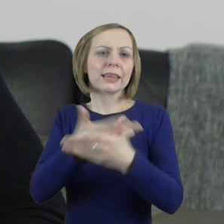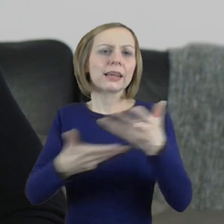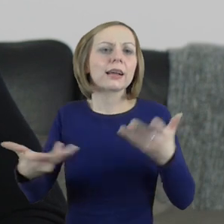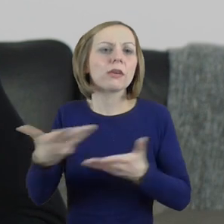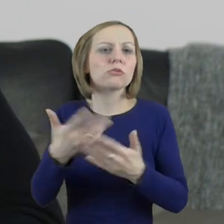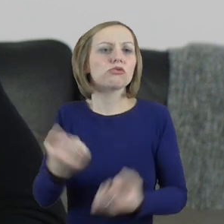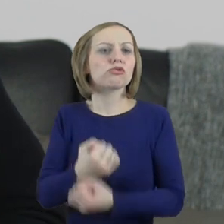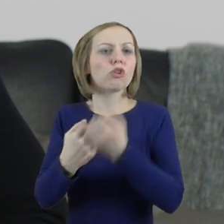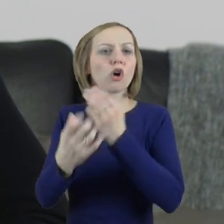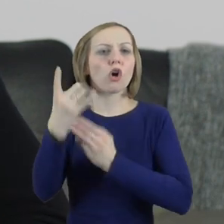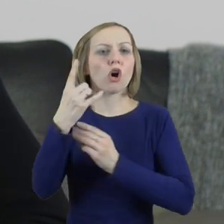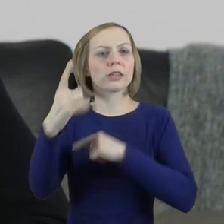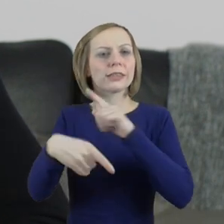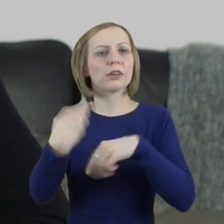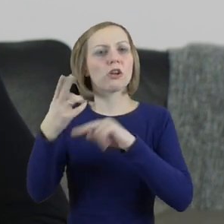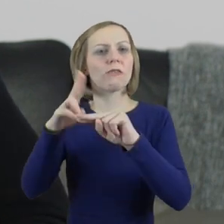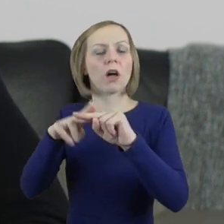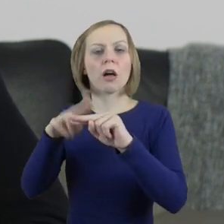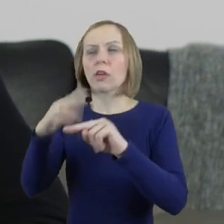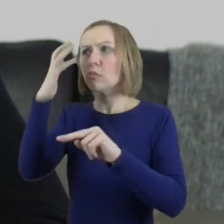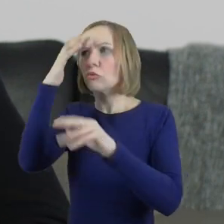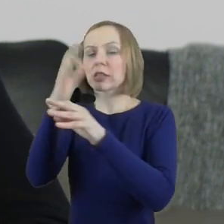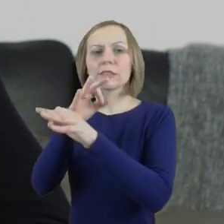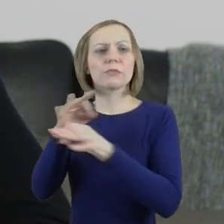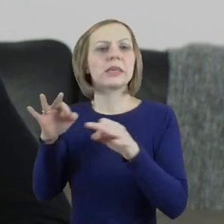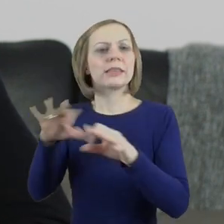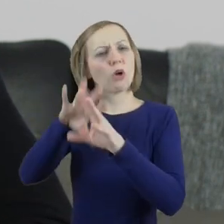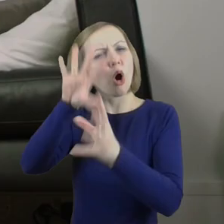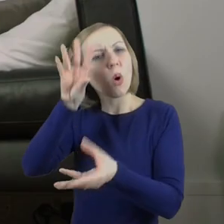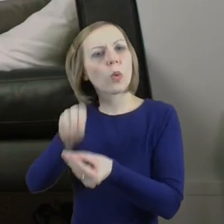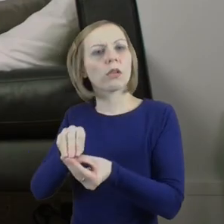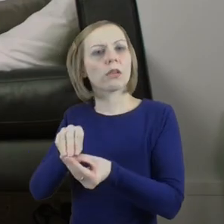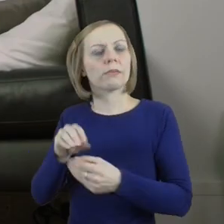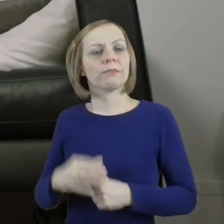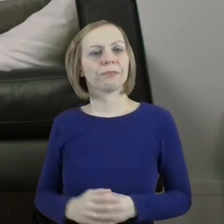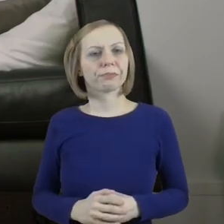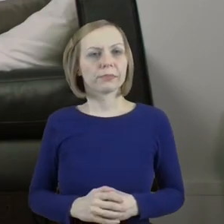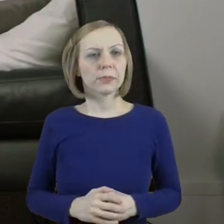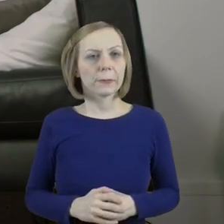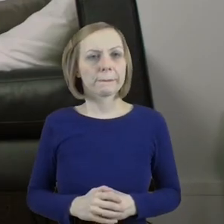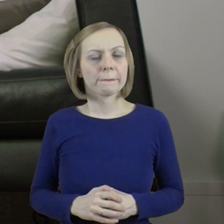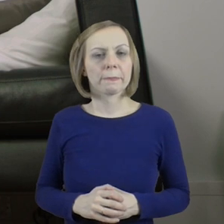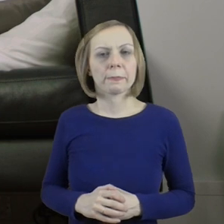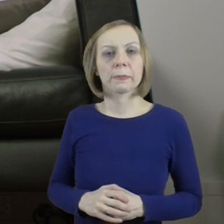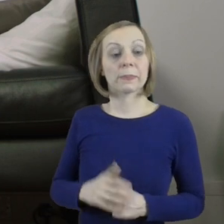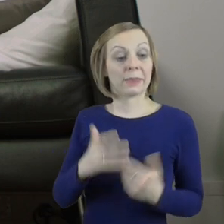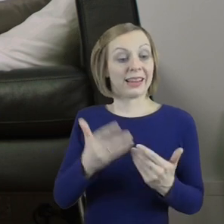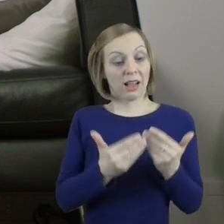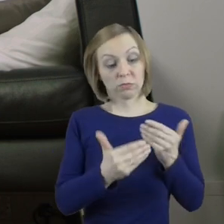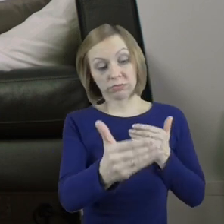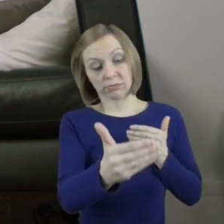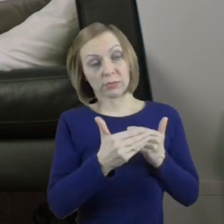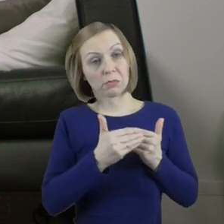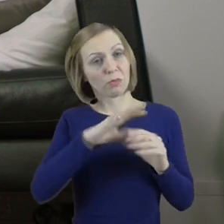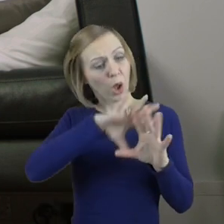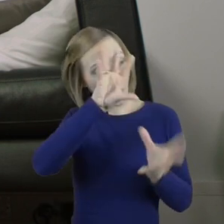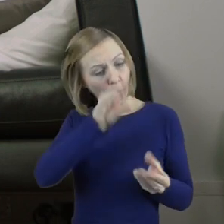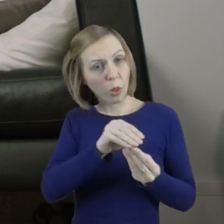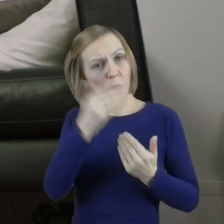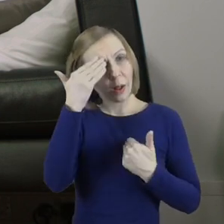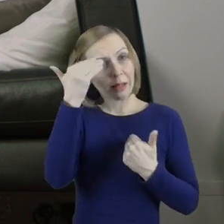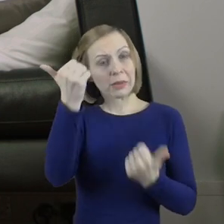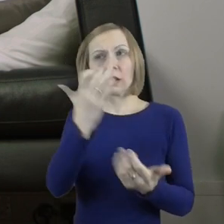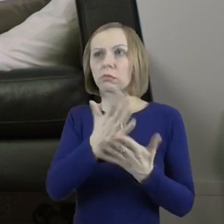Counselor, Strong God, Eternal Father, Prince of Wholeness. In the times that we're living in, wholeness and well-being have never been